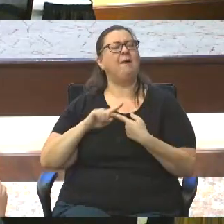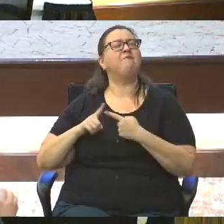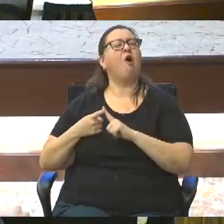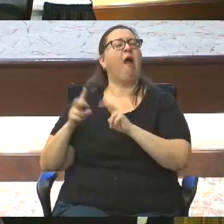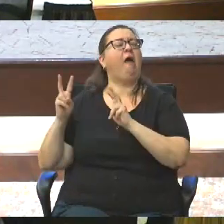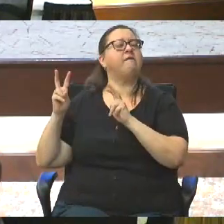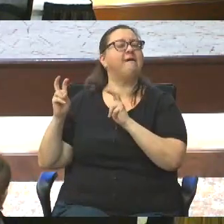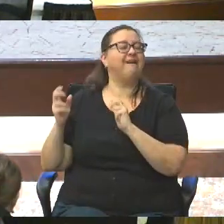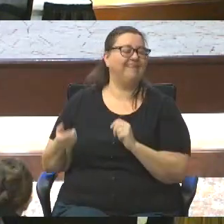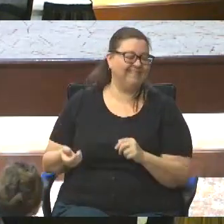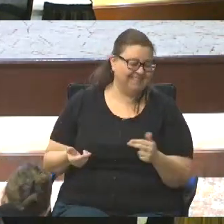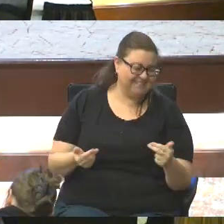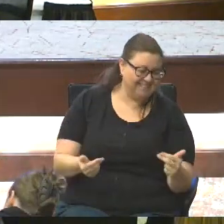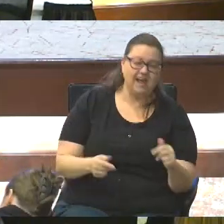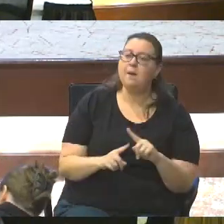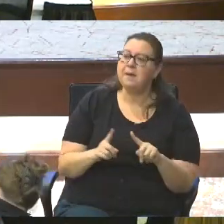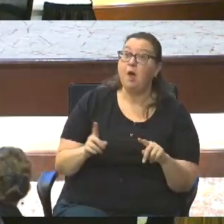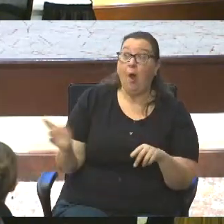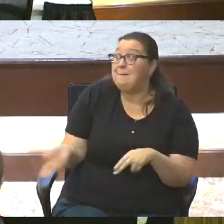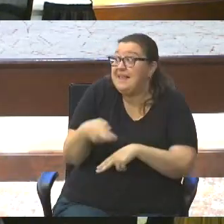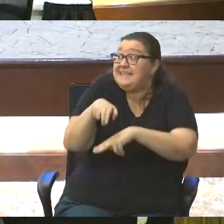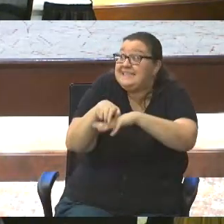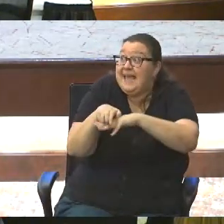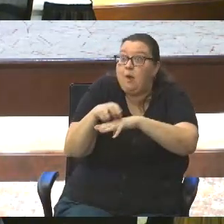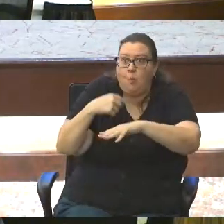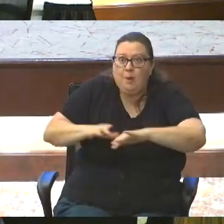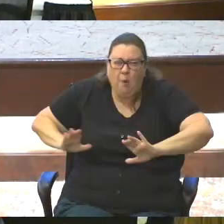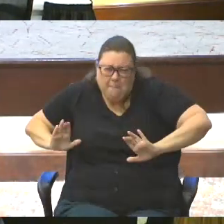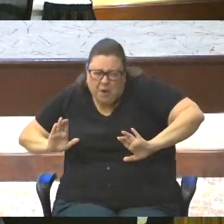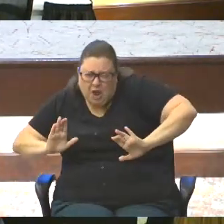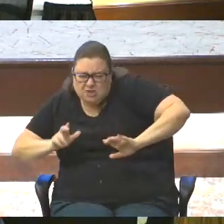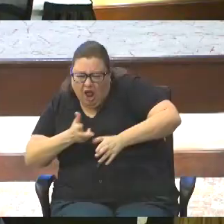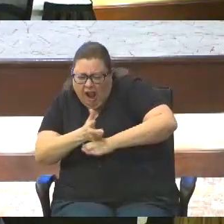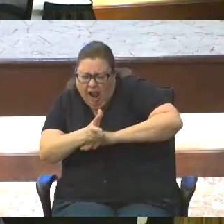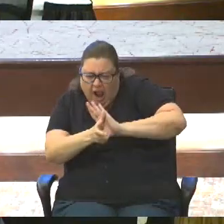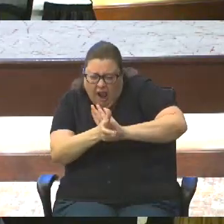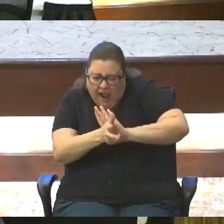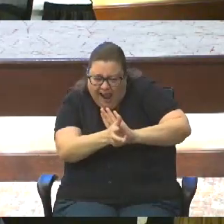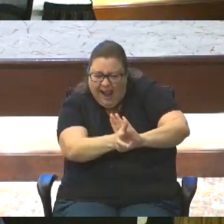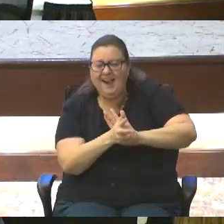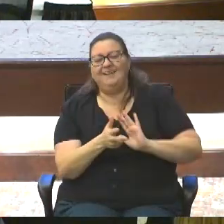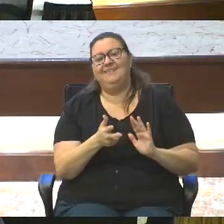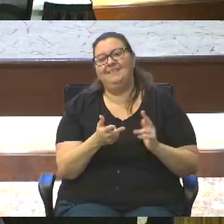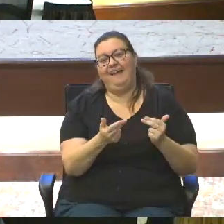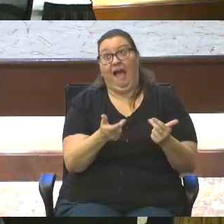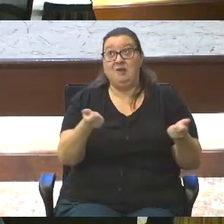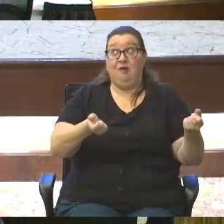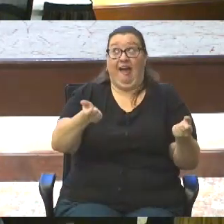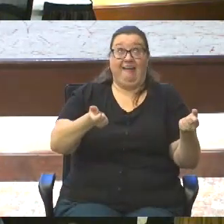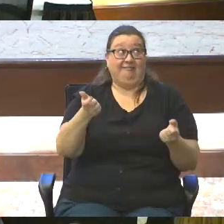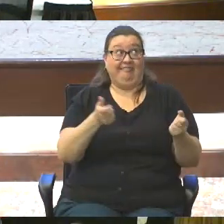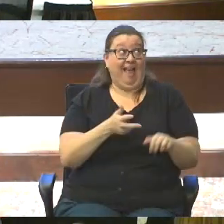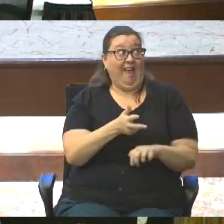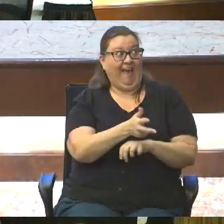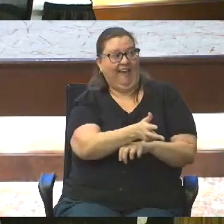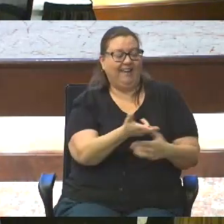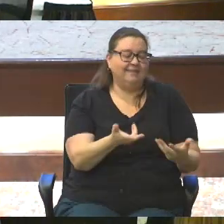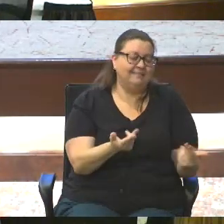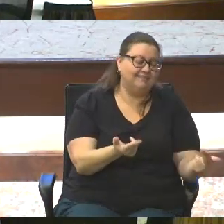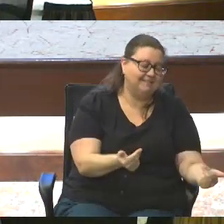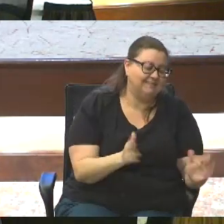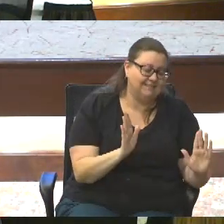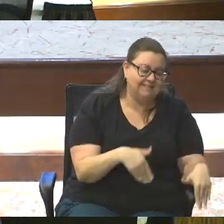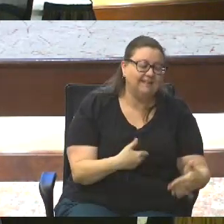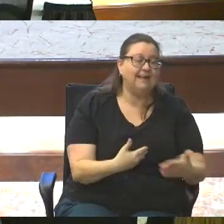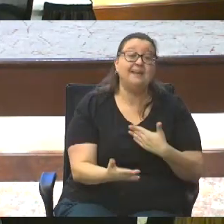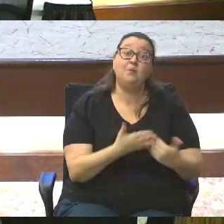Maybe you can sit in the driver's seat and we'll push it. there you go. He could be in the driver's seat for the push-in, okay. All right, so thank